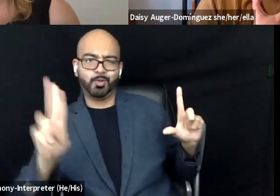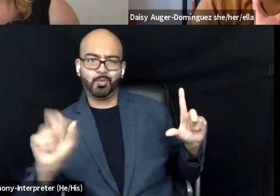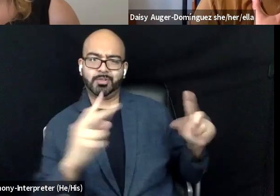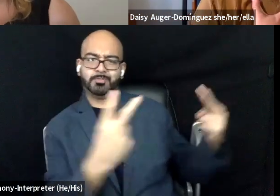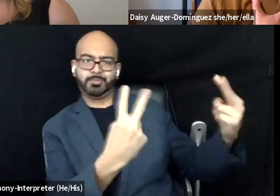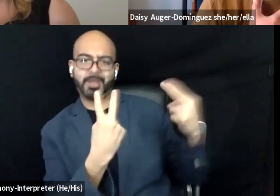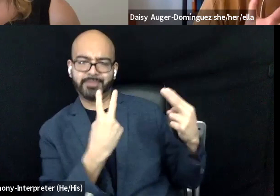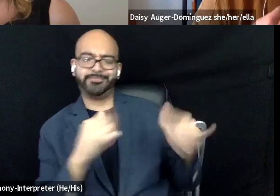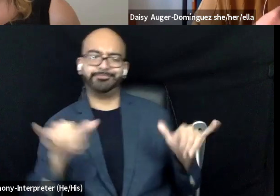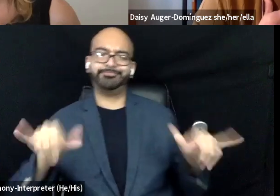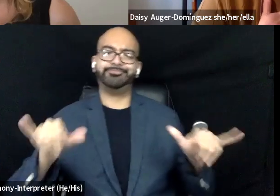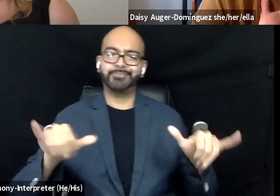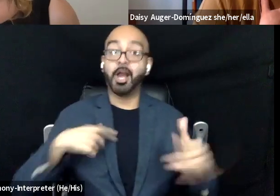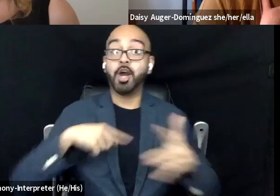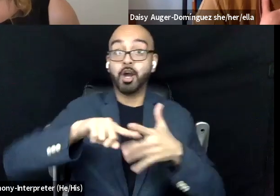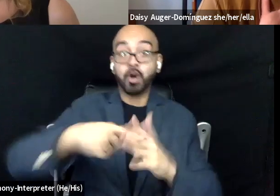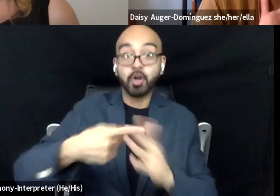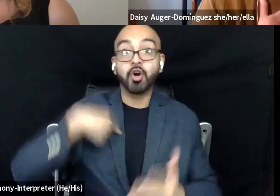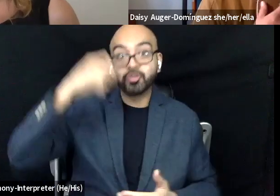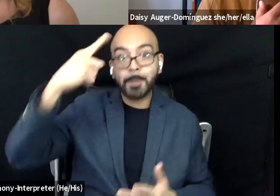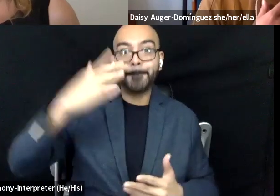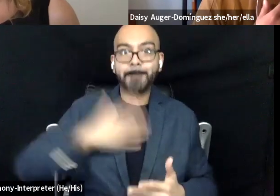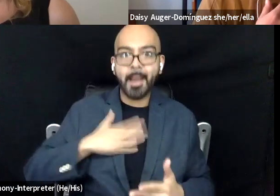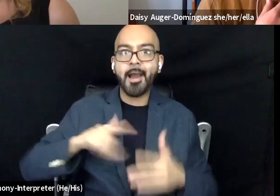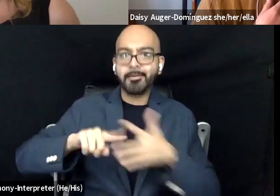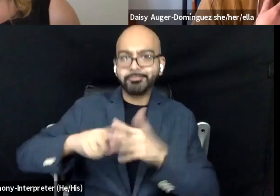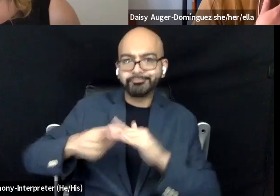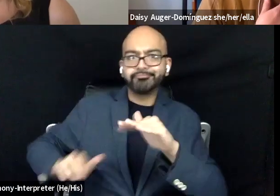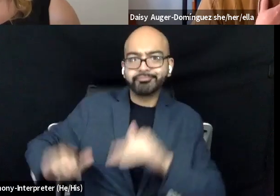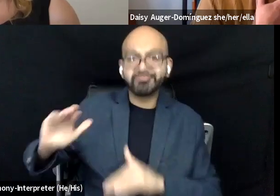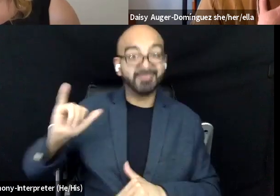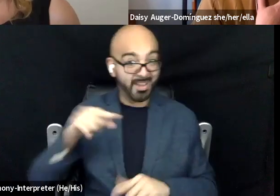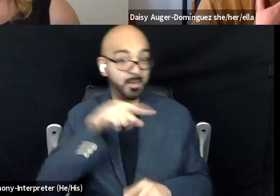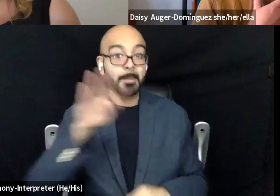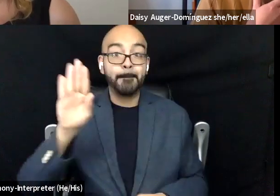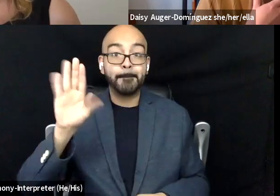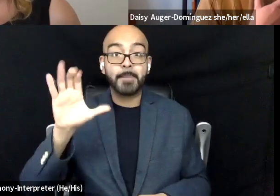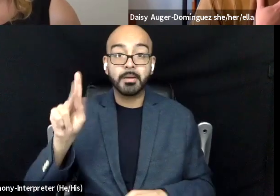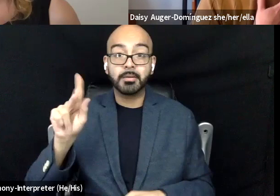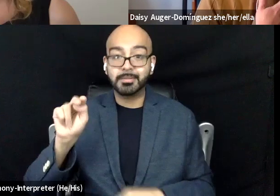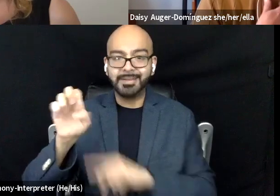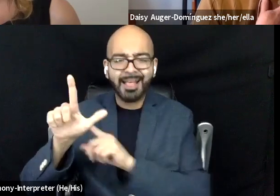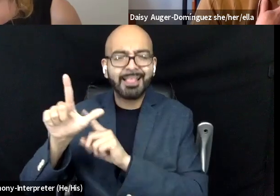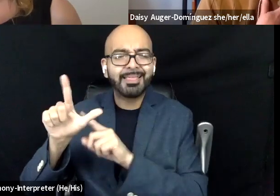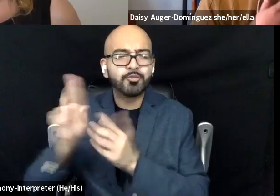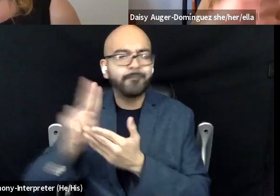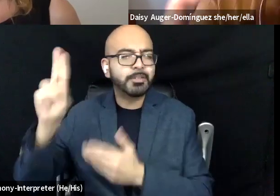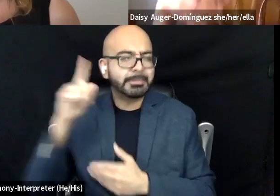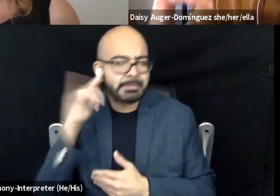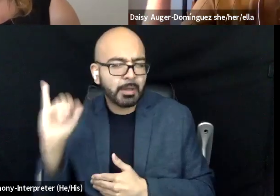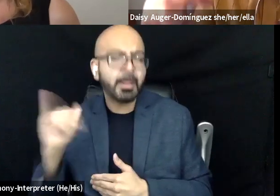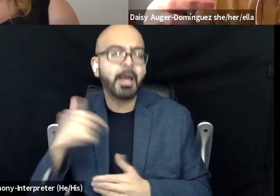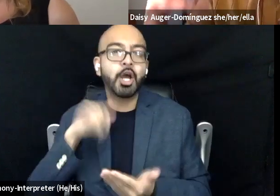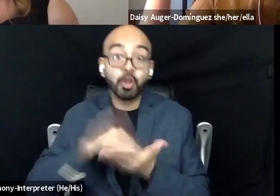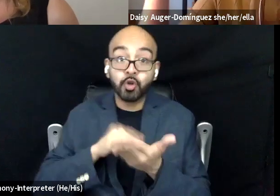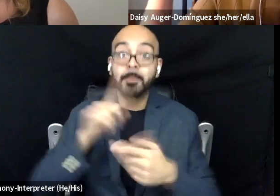own origins. I mean, it was at Bucknell where I learned about Haitian heritage and history. And I